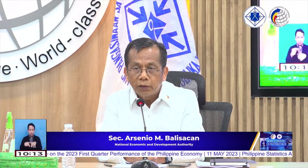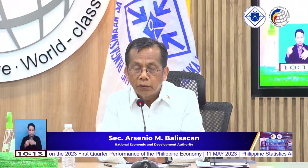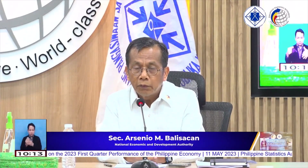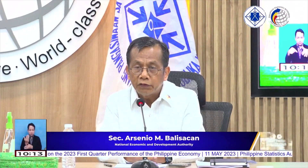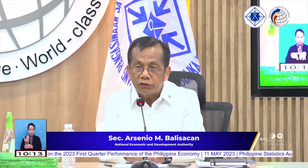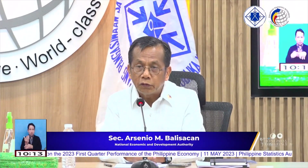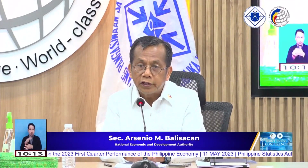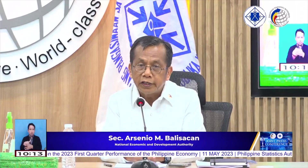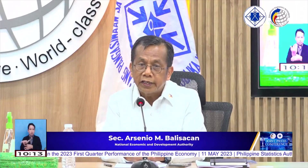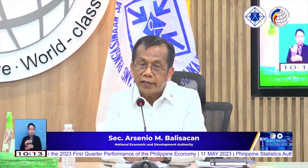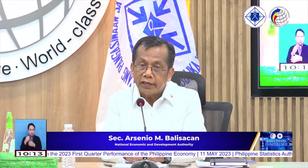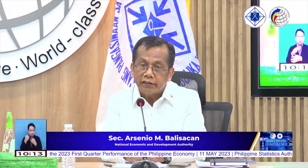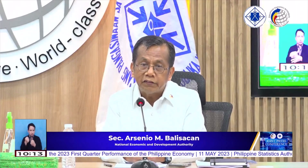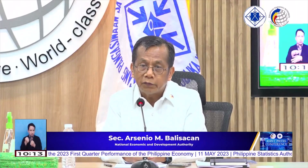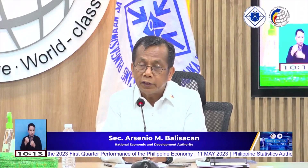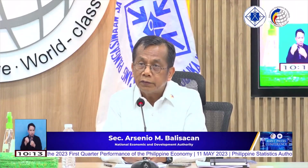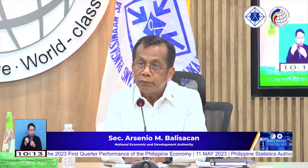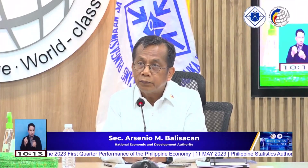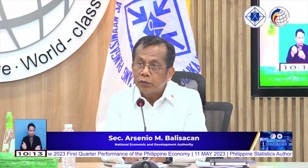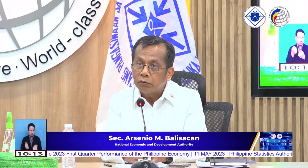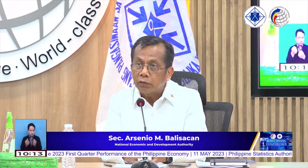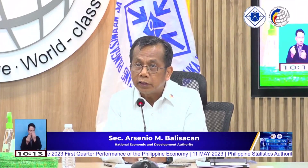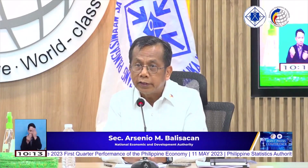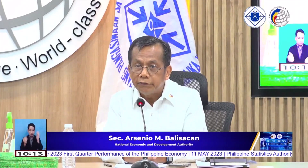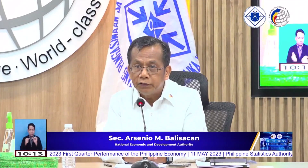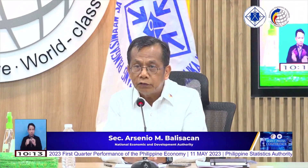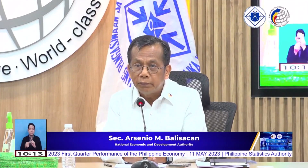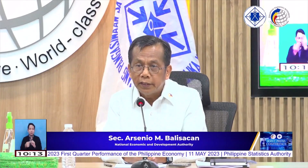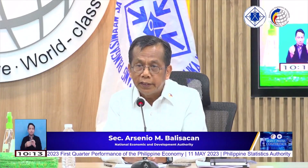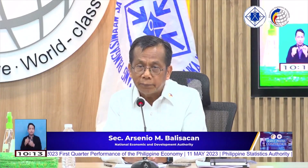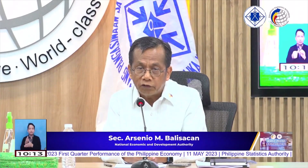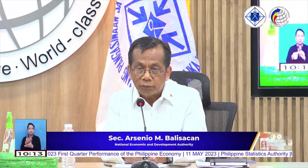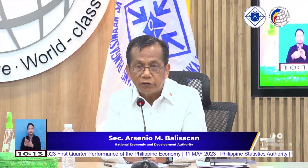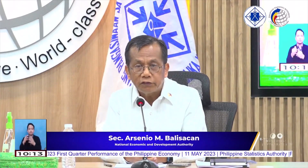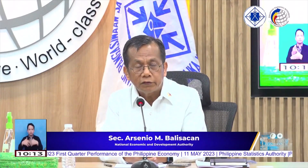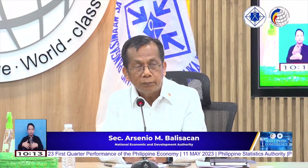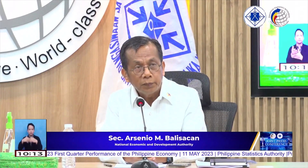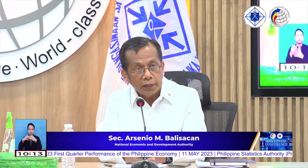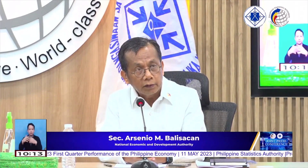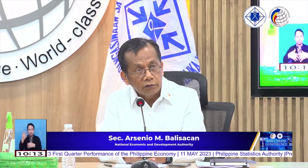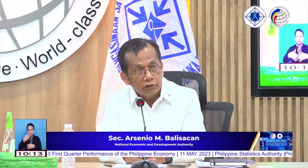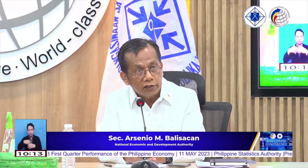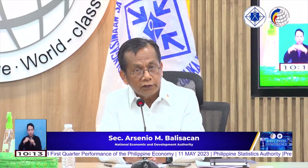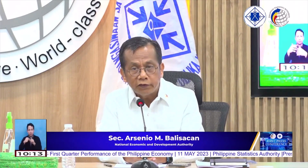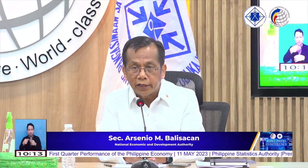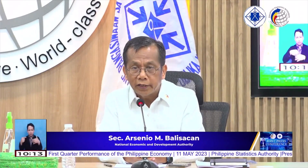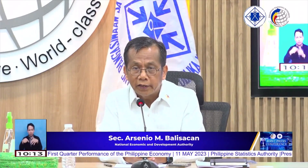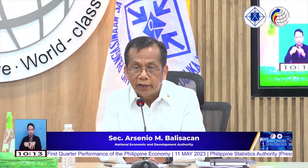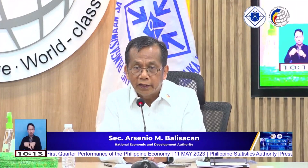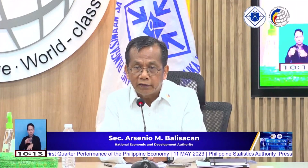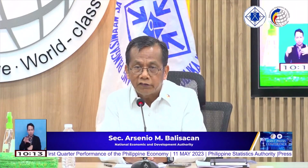We strongly encourage everyone to contribute to building a prosperous, inclusive, and resilient